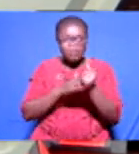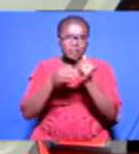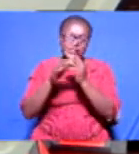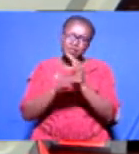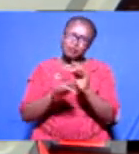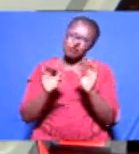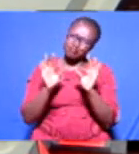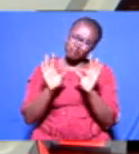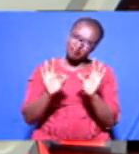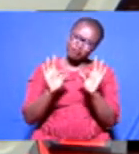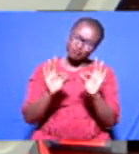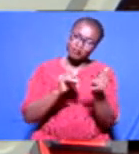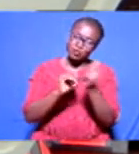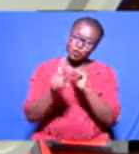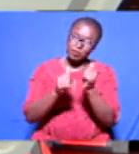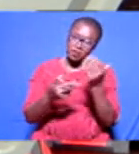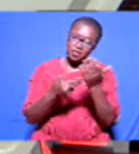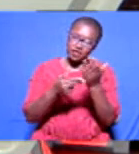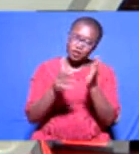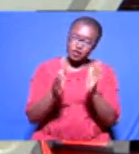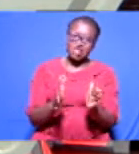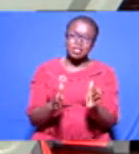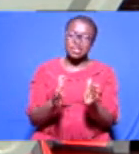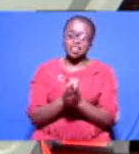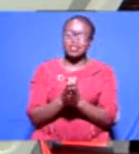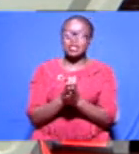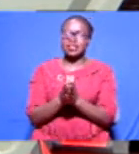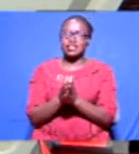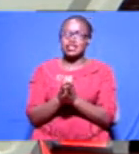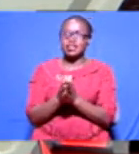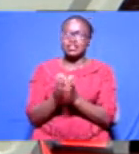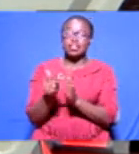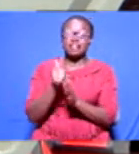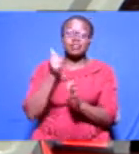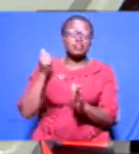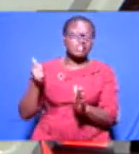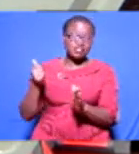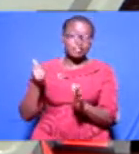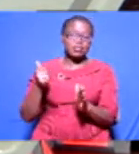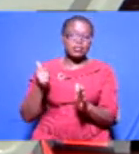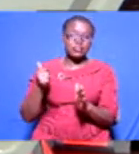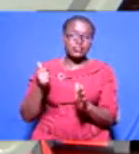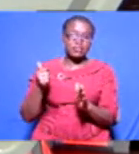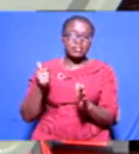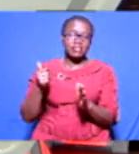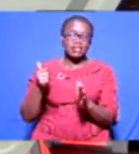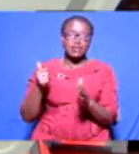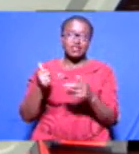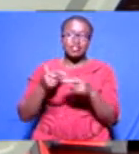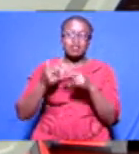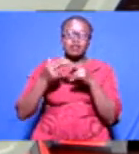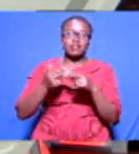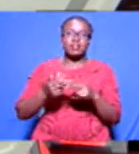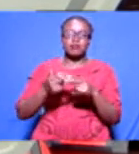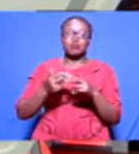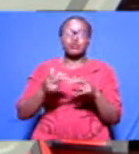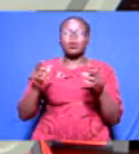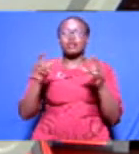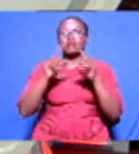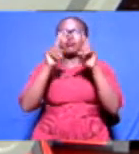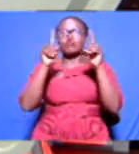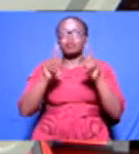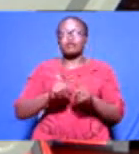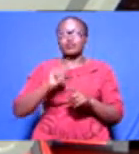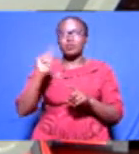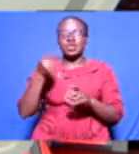was a competent technocrat, and he rejected having his name on the portrait of our Kenyan